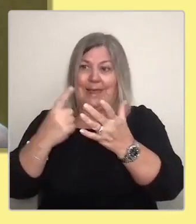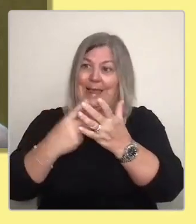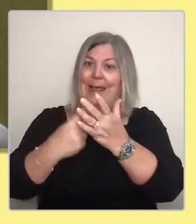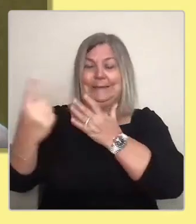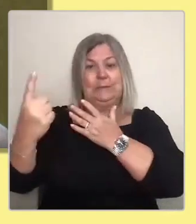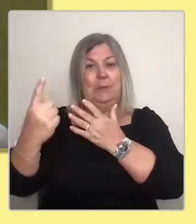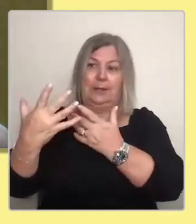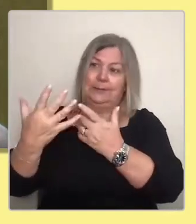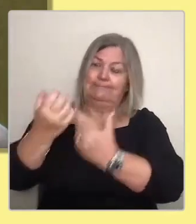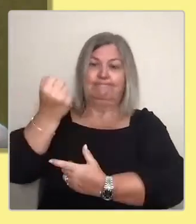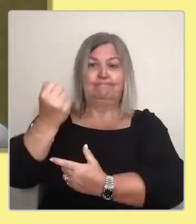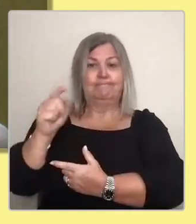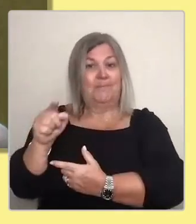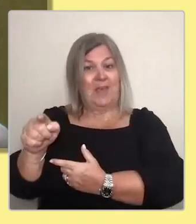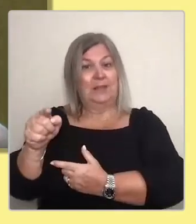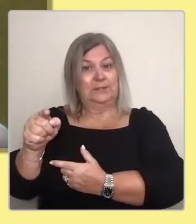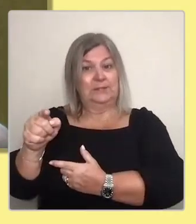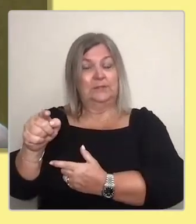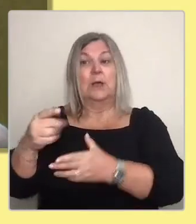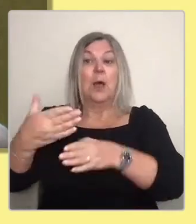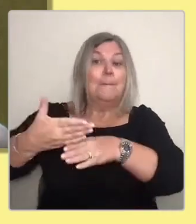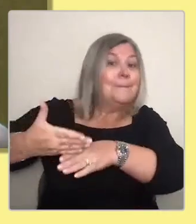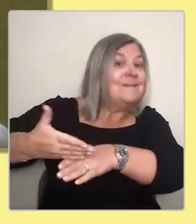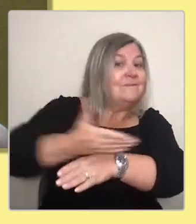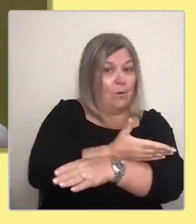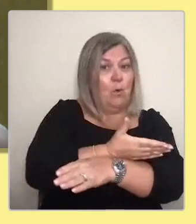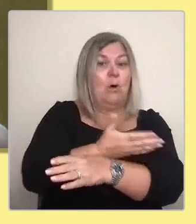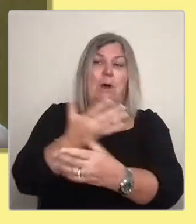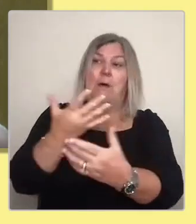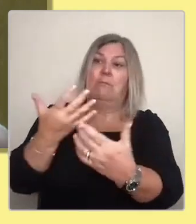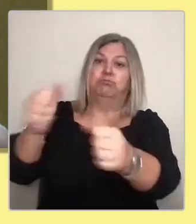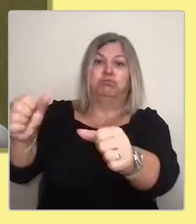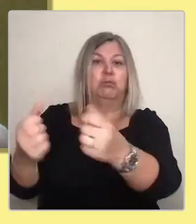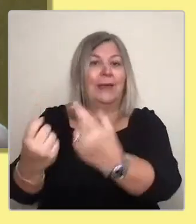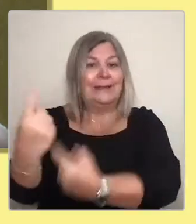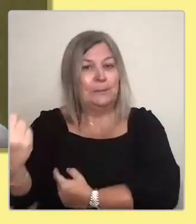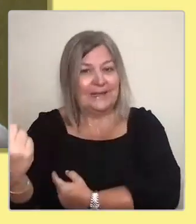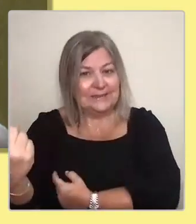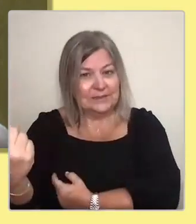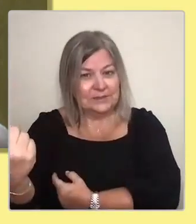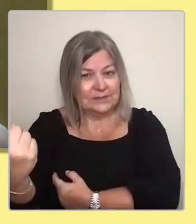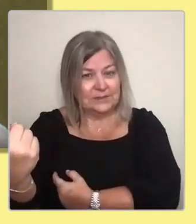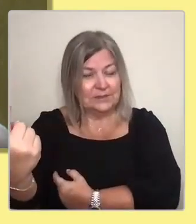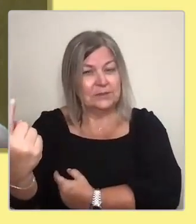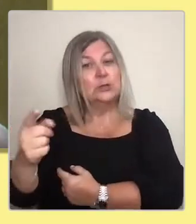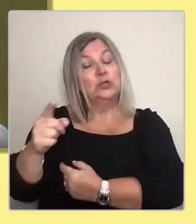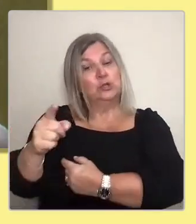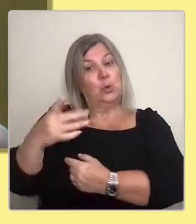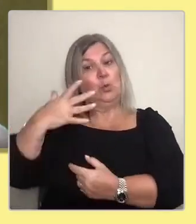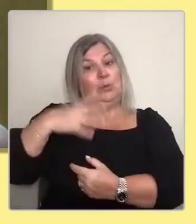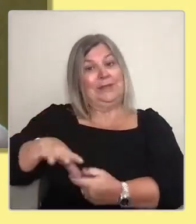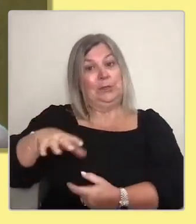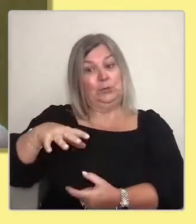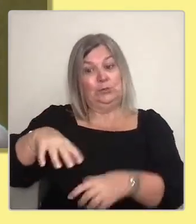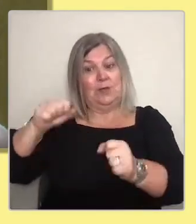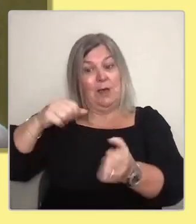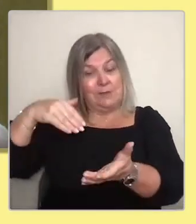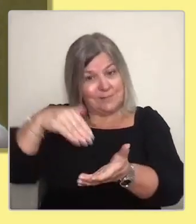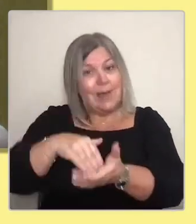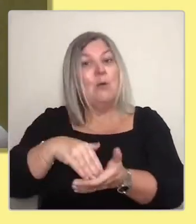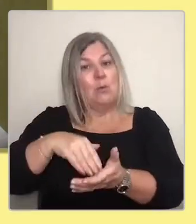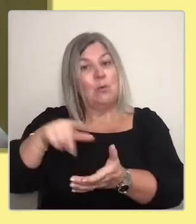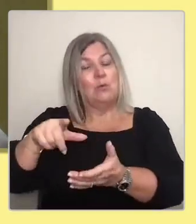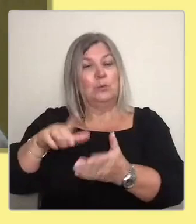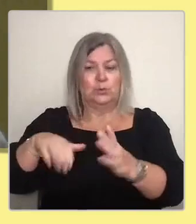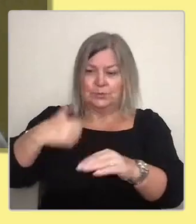build before we become independent. So we would just start work on that right now. And the idea behind that is that if